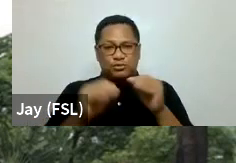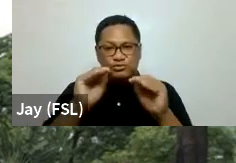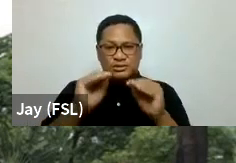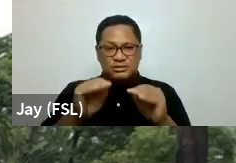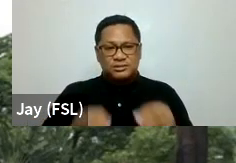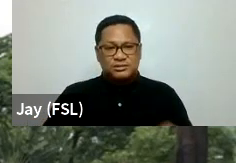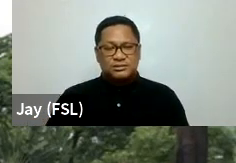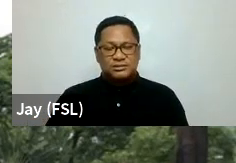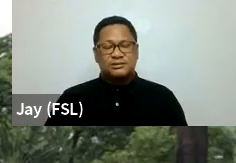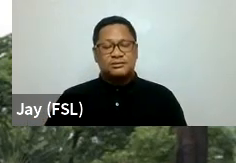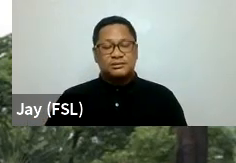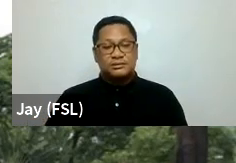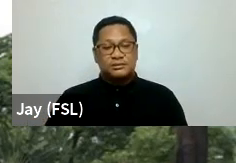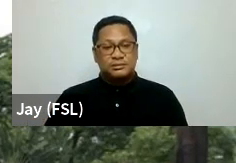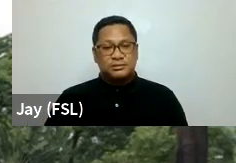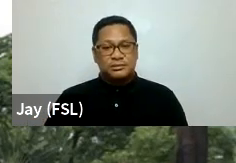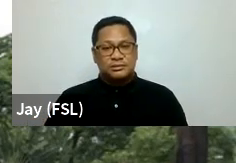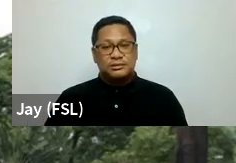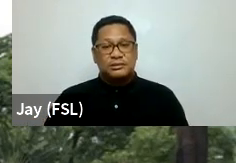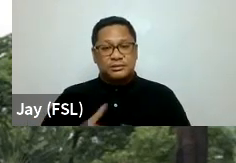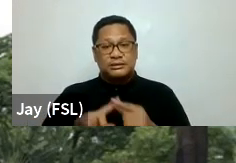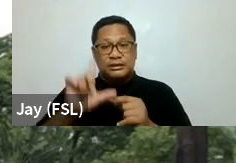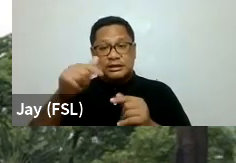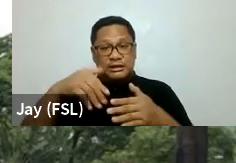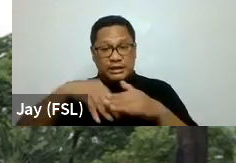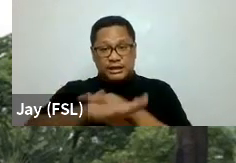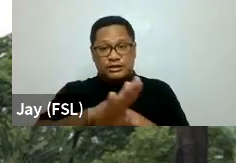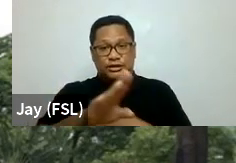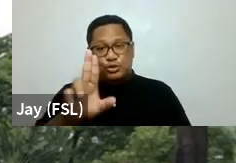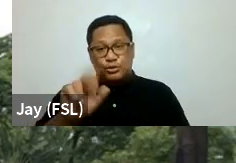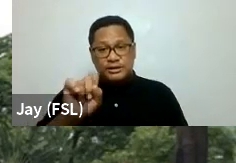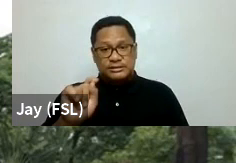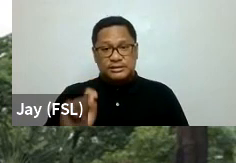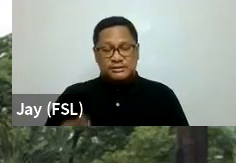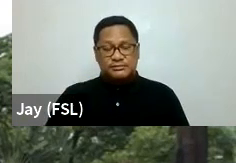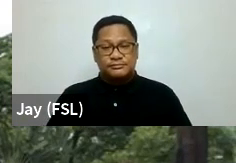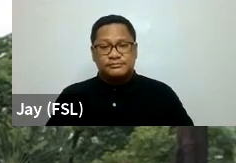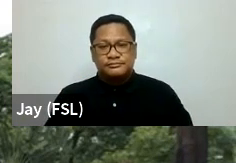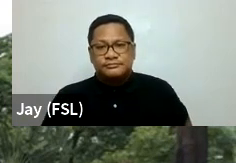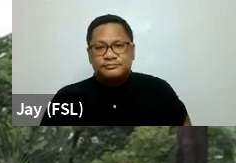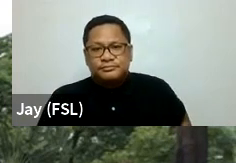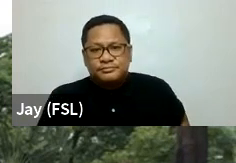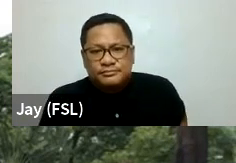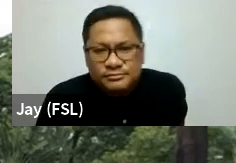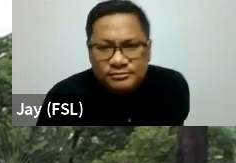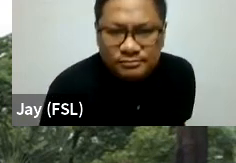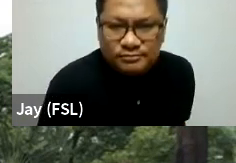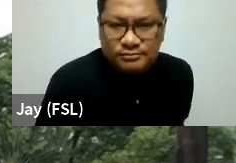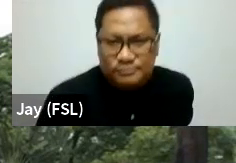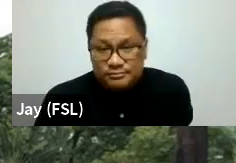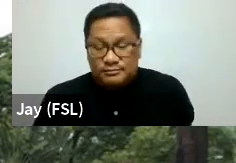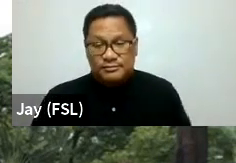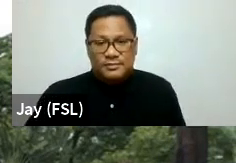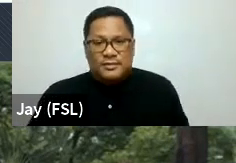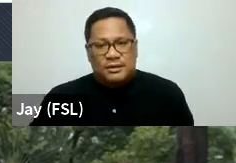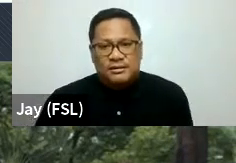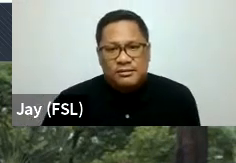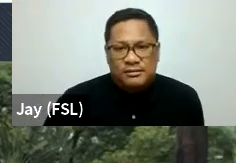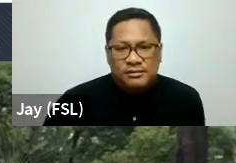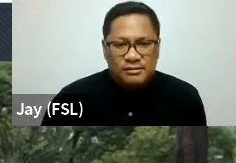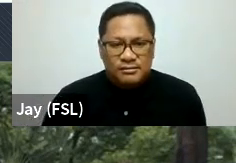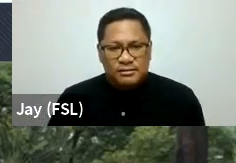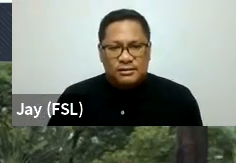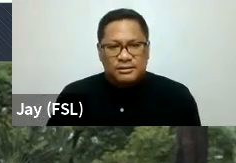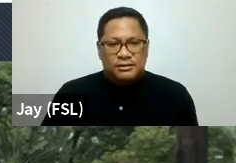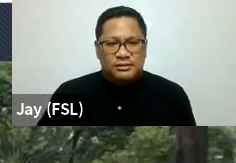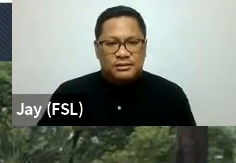I was lucky enough to get sa UST, University of Santo Tomas. This is a class. And ito si Libriones.